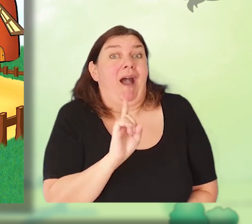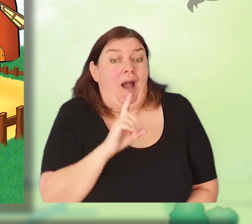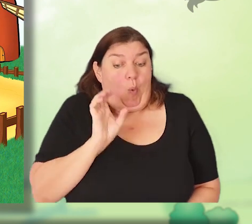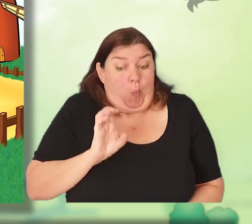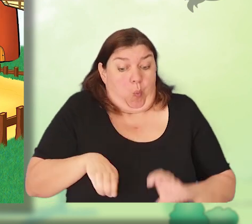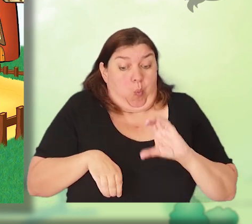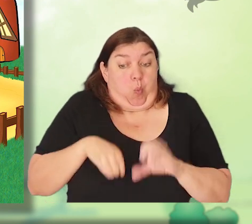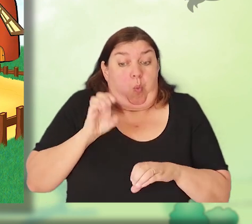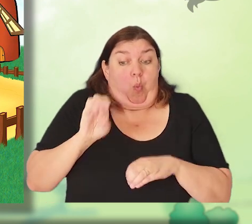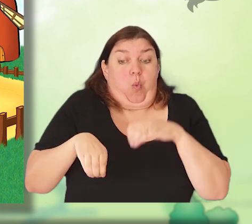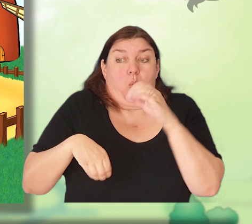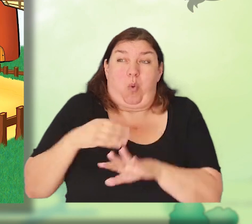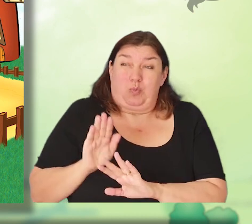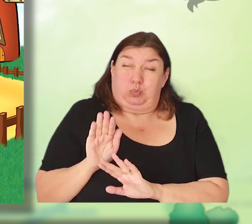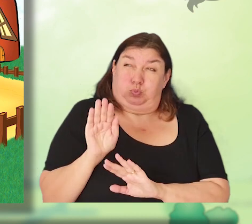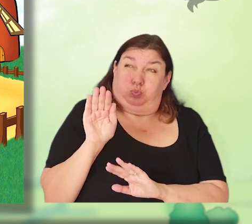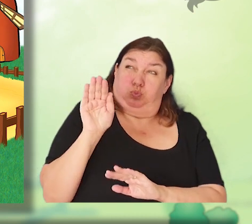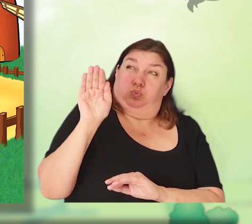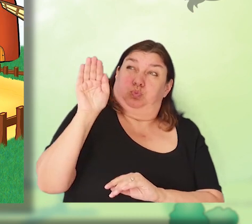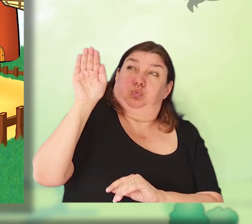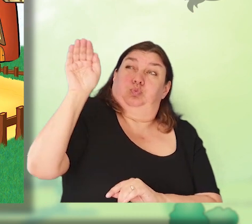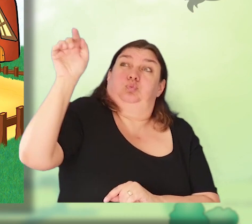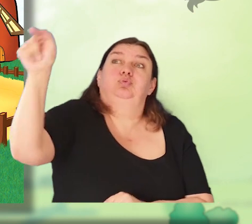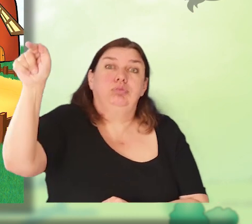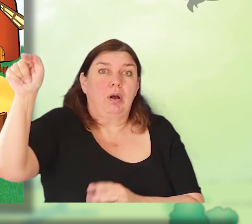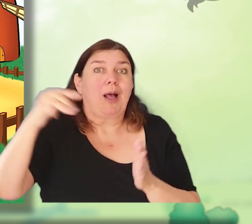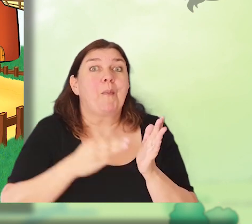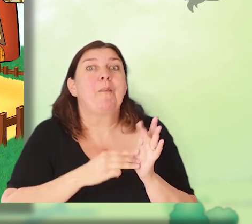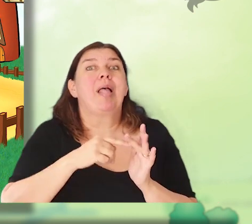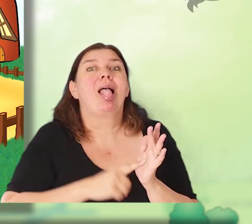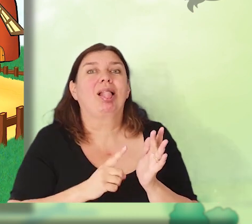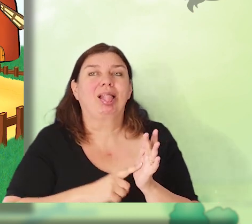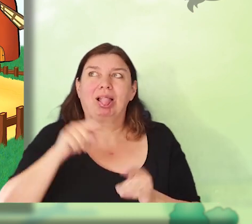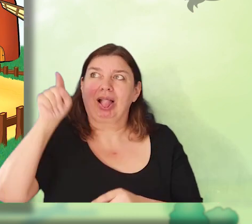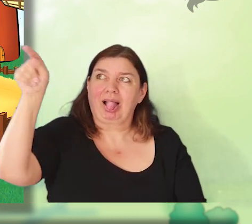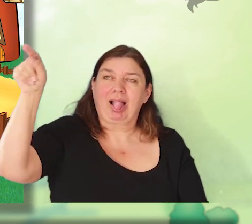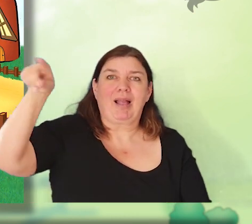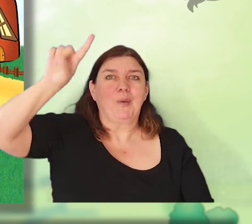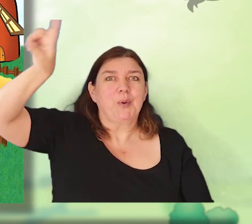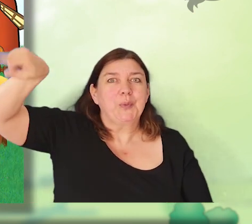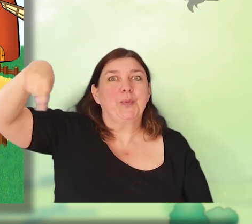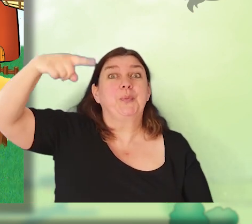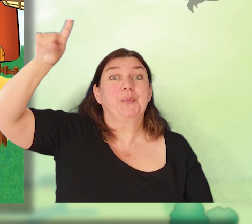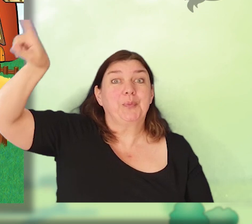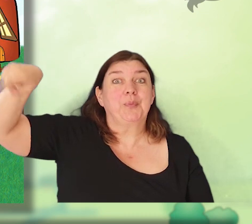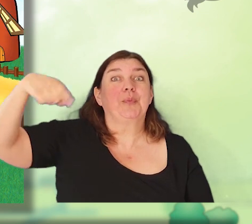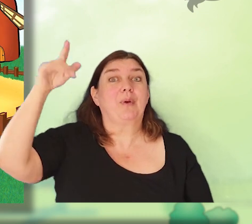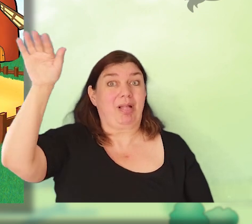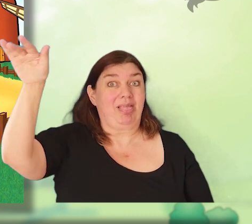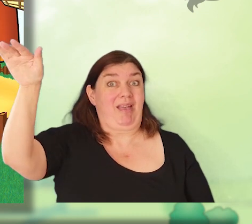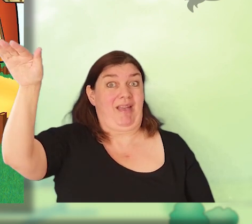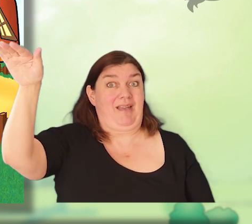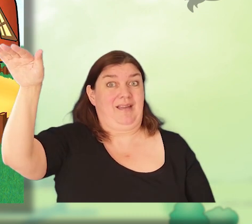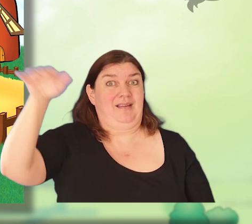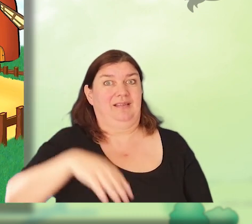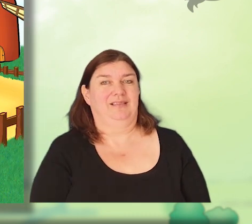sad. On the day it all happened, Molly had gone up to the mill, which was found near a wheat field on top of a hill.